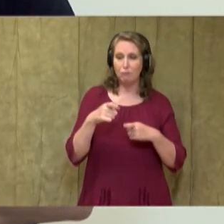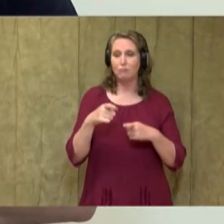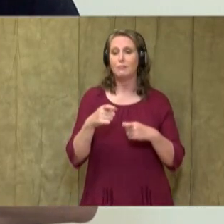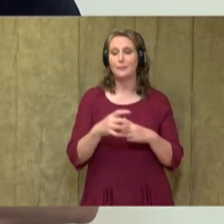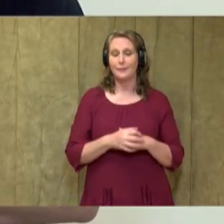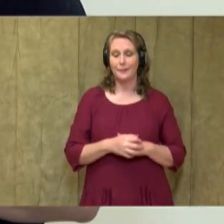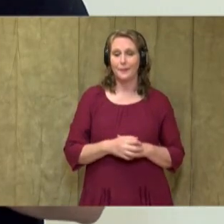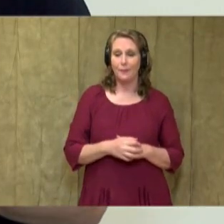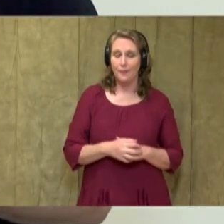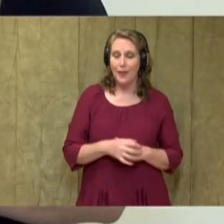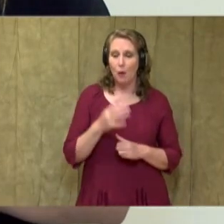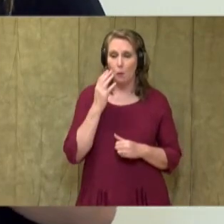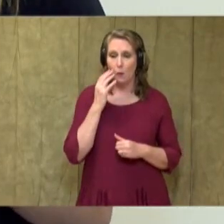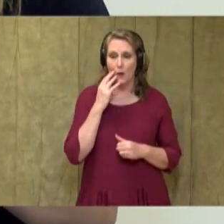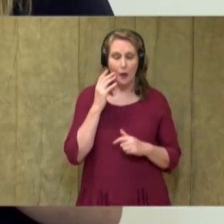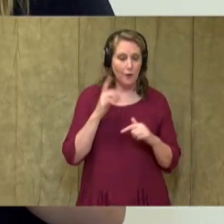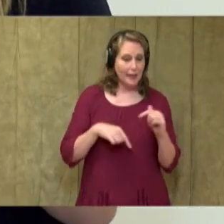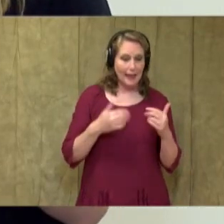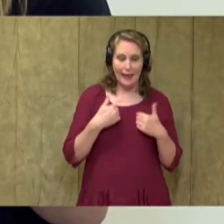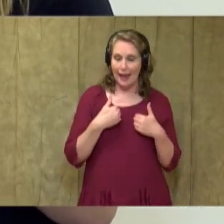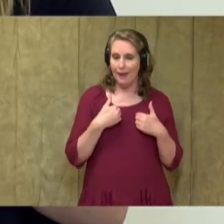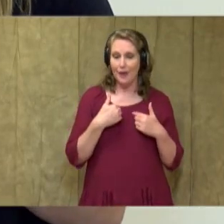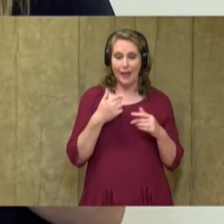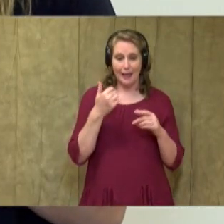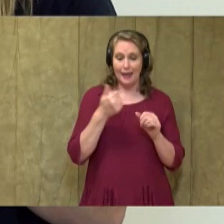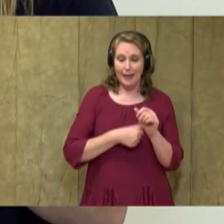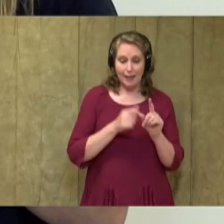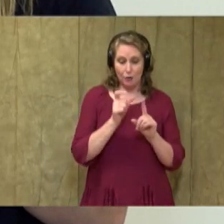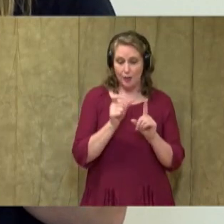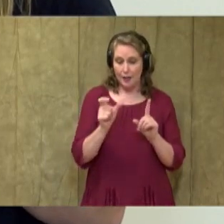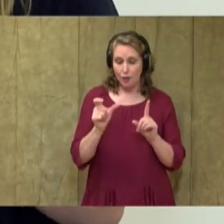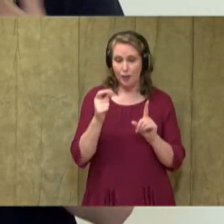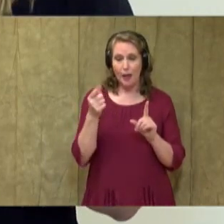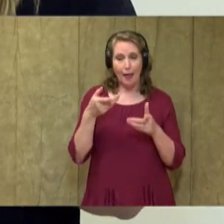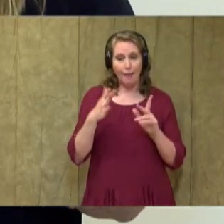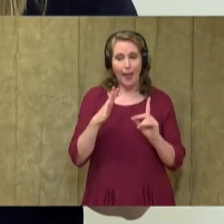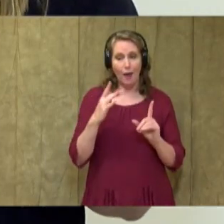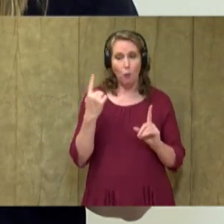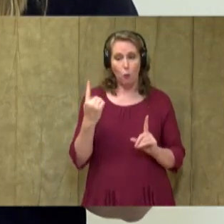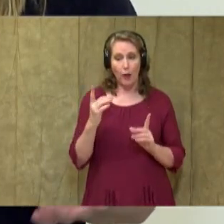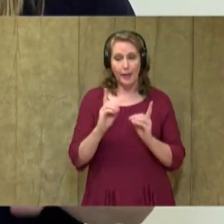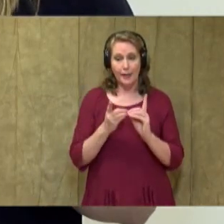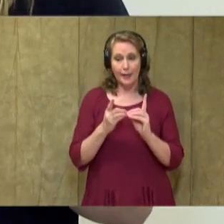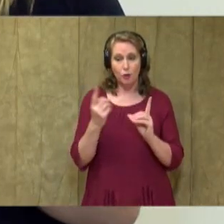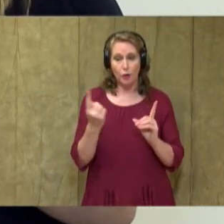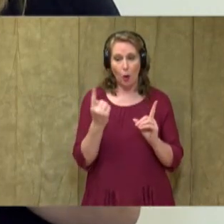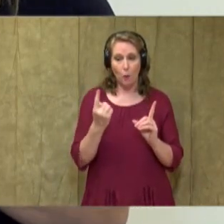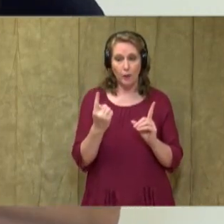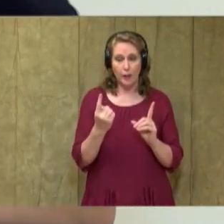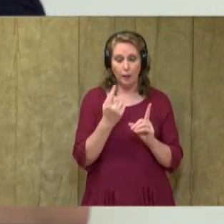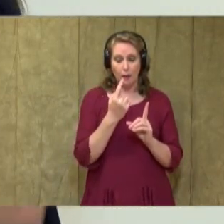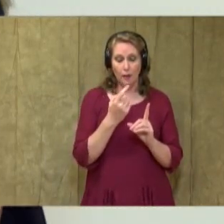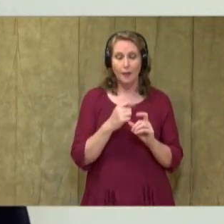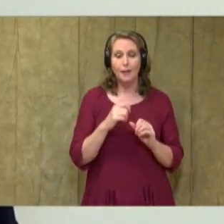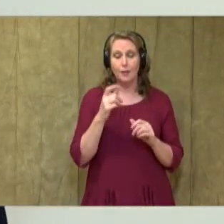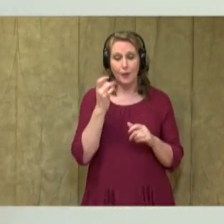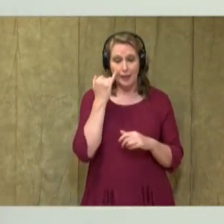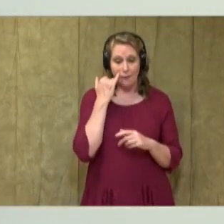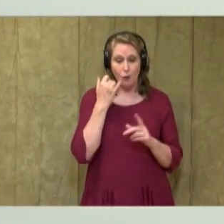with regrouping. We know that we can't have more than 2 digits in a place value. So when that happens, we have to